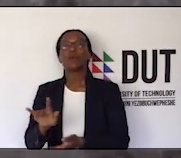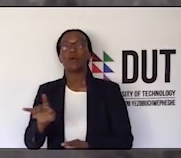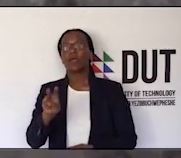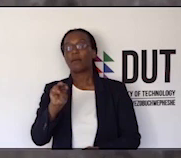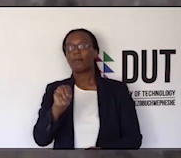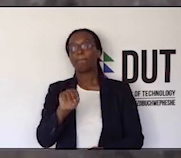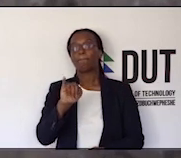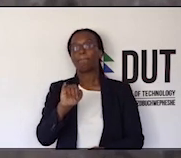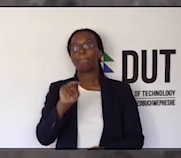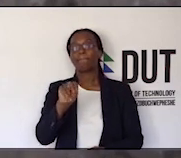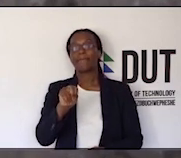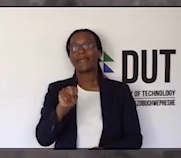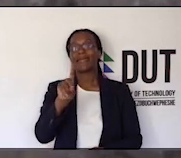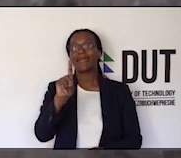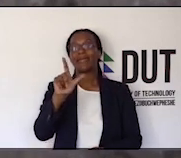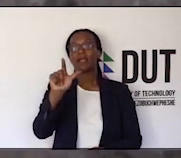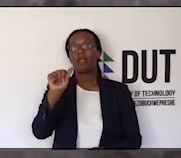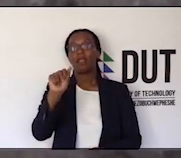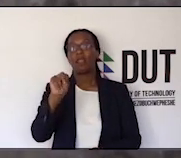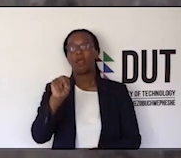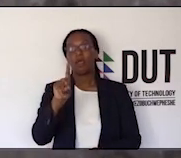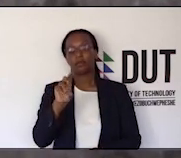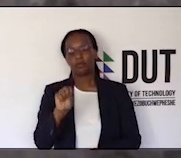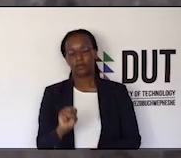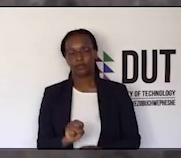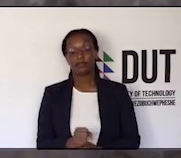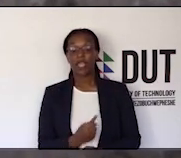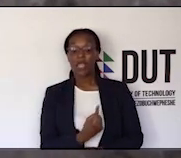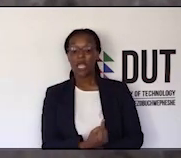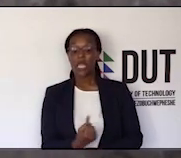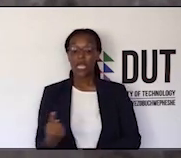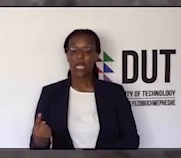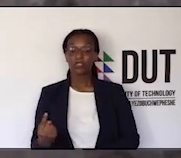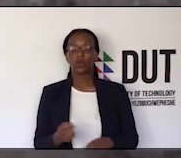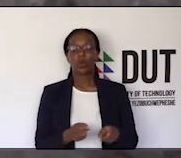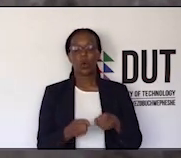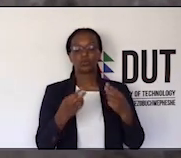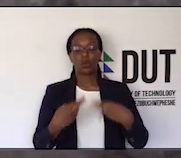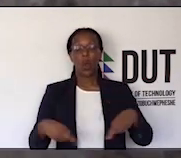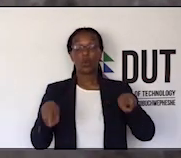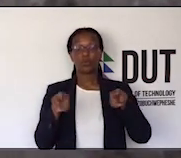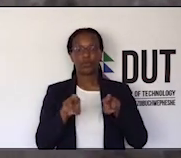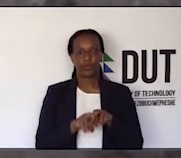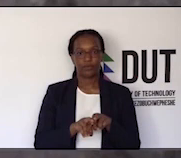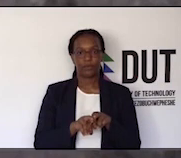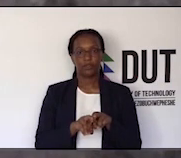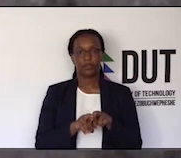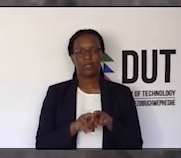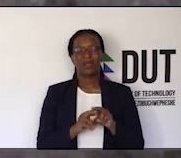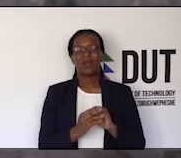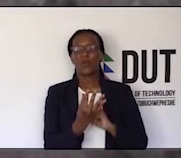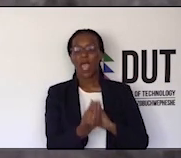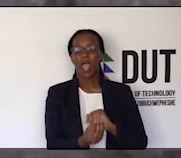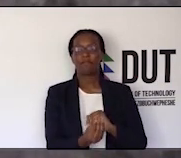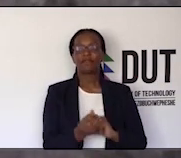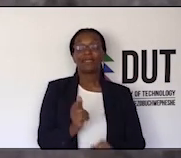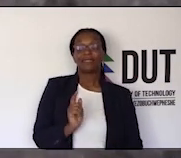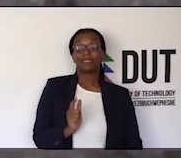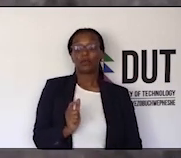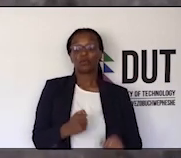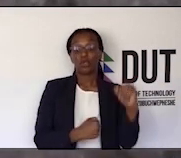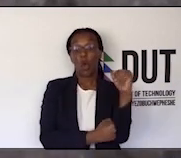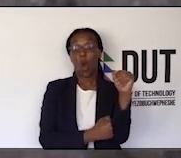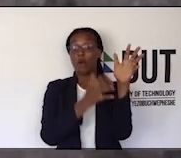the Midlands. At each of the control rooms, we have security